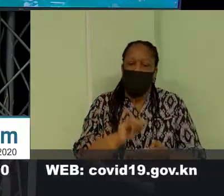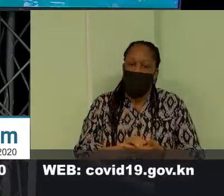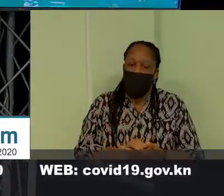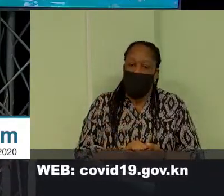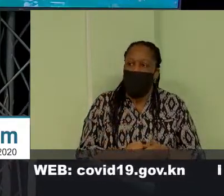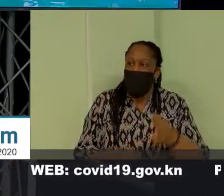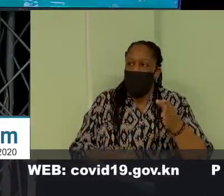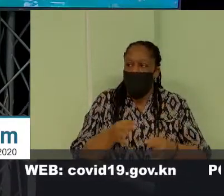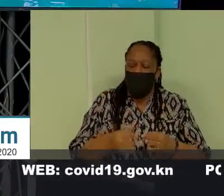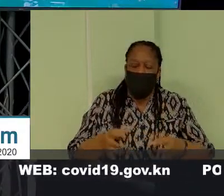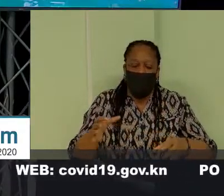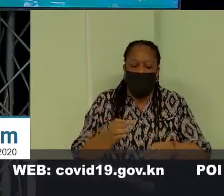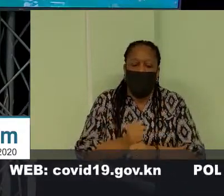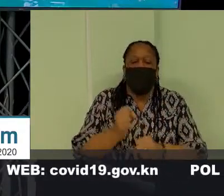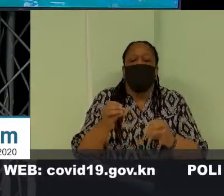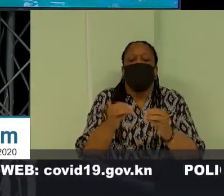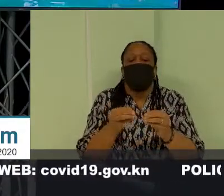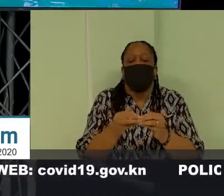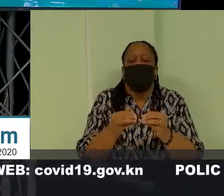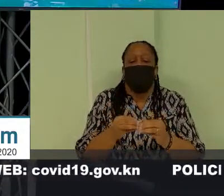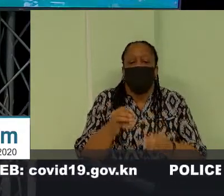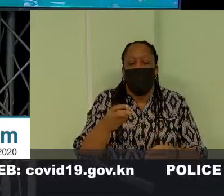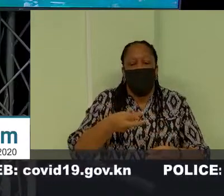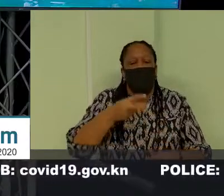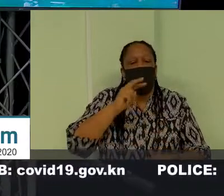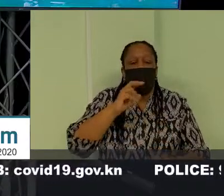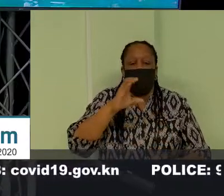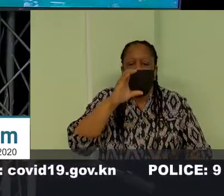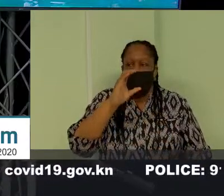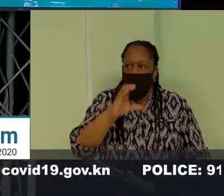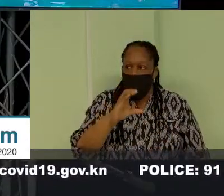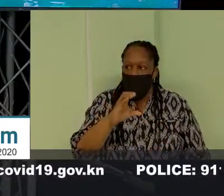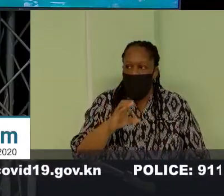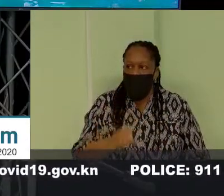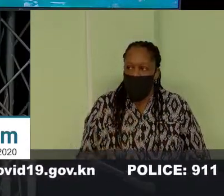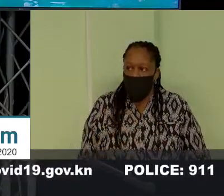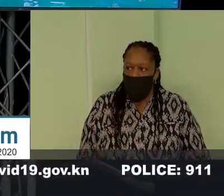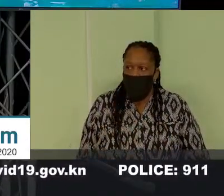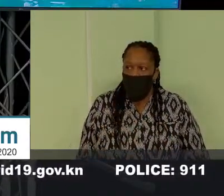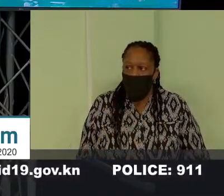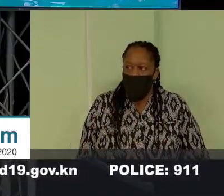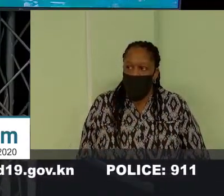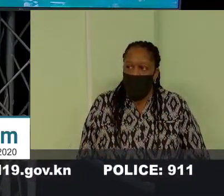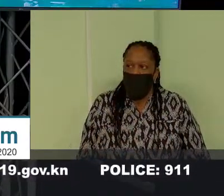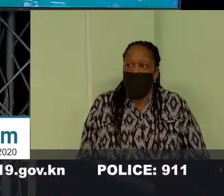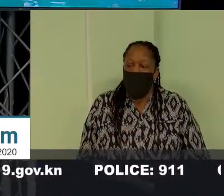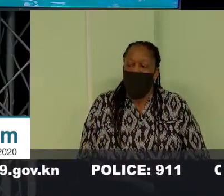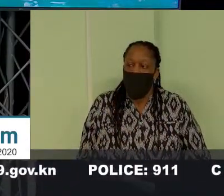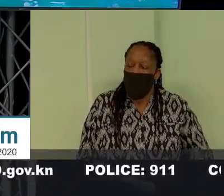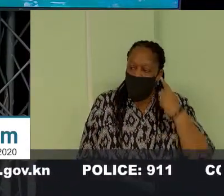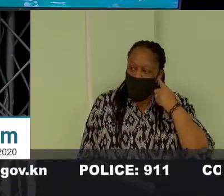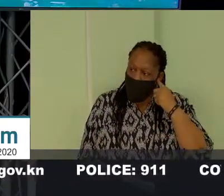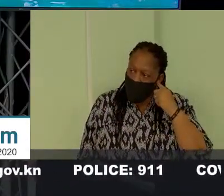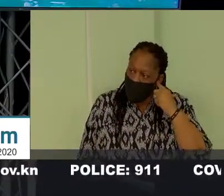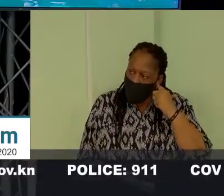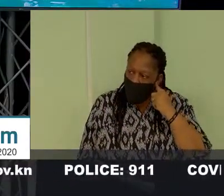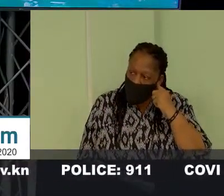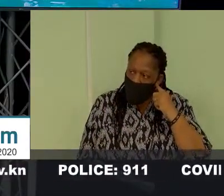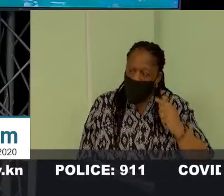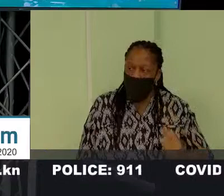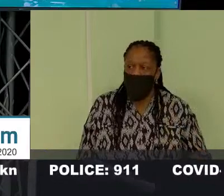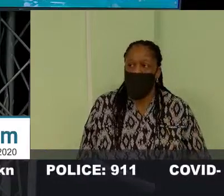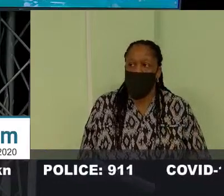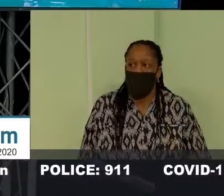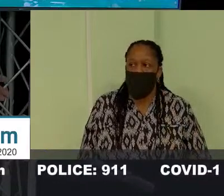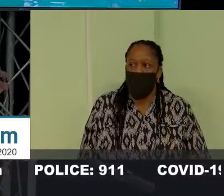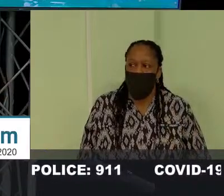have extra vitamin C on board, it might help you through the inflammatory response that occurs when you have a severe COVID-19 infection. And